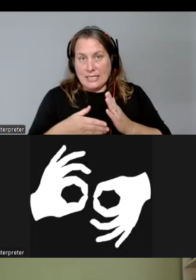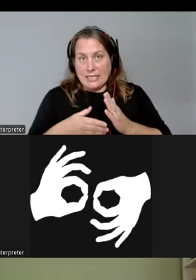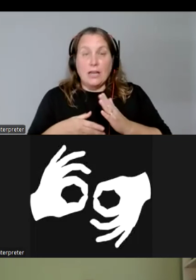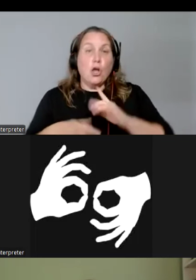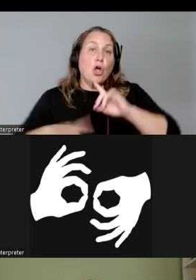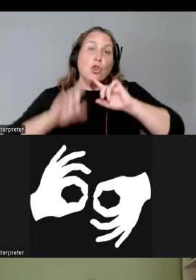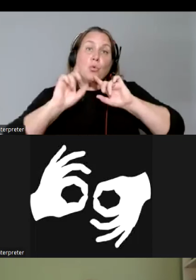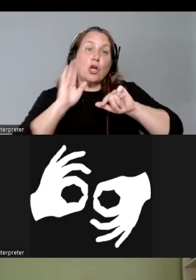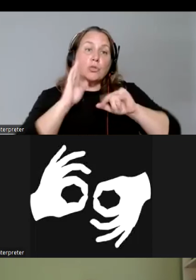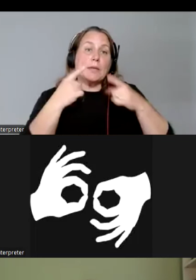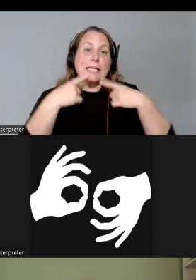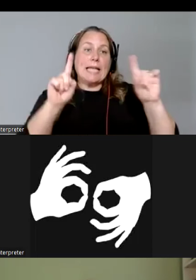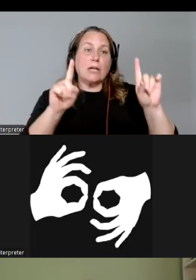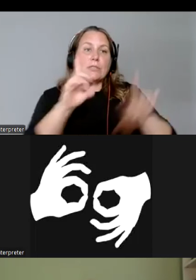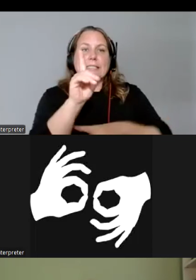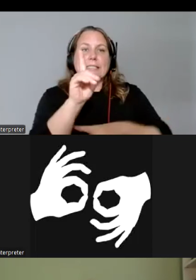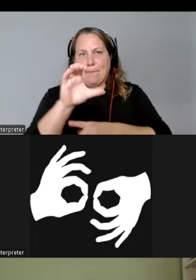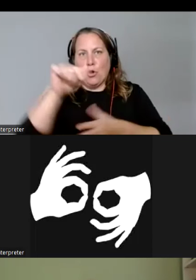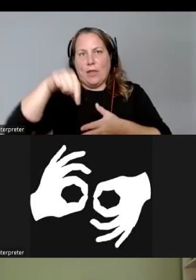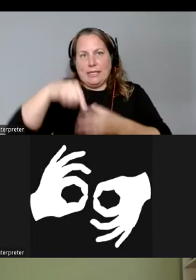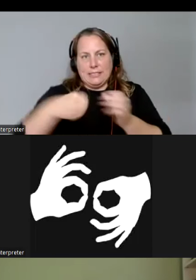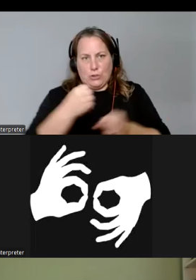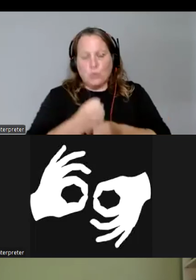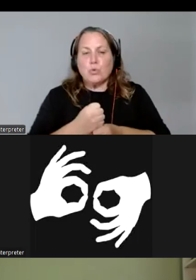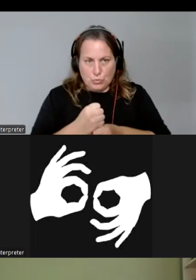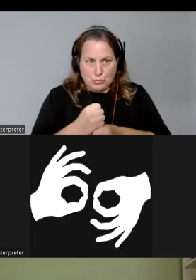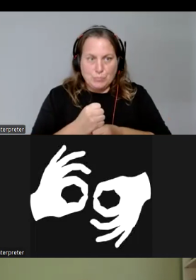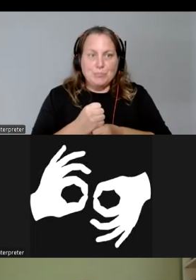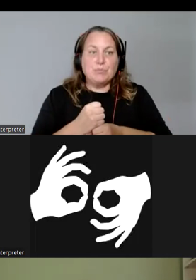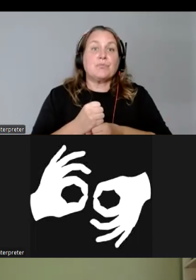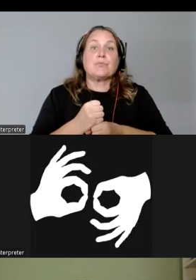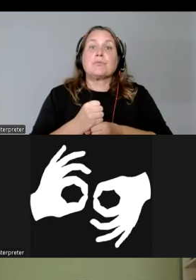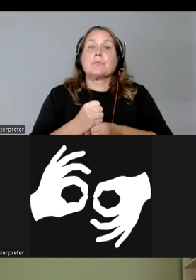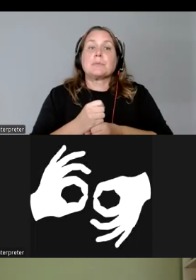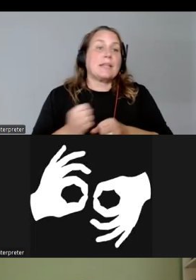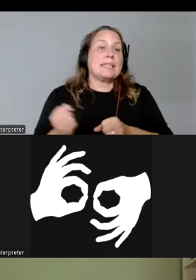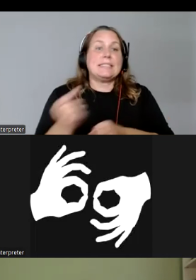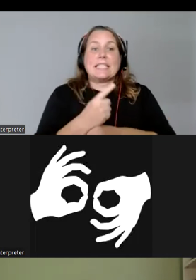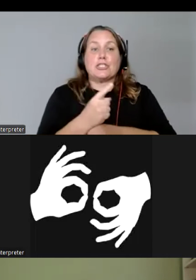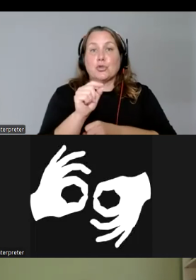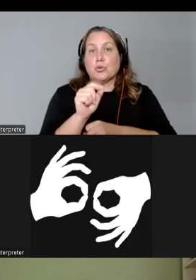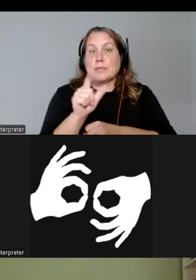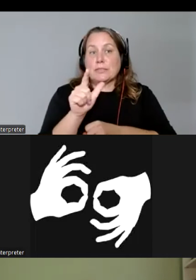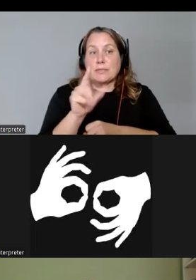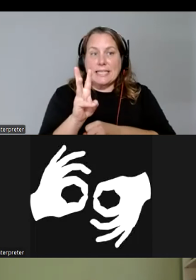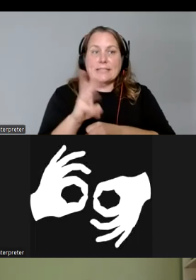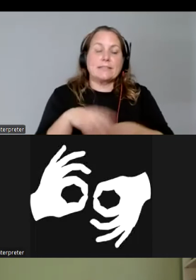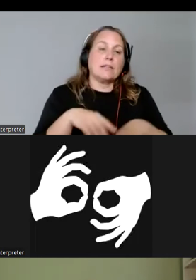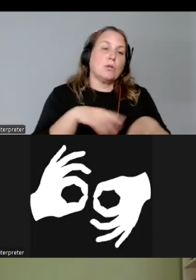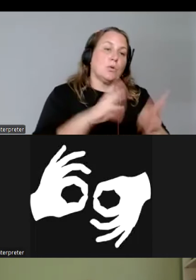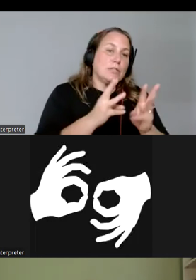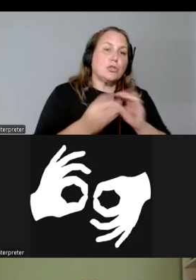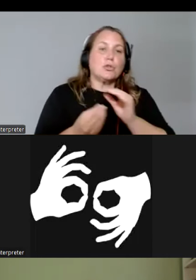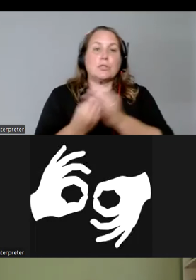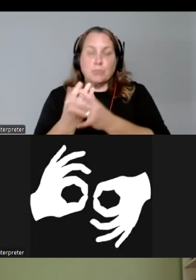in December this year. Then in winter, spring 2026, there will be some formalities and